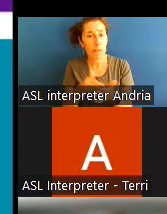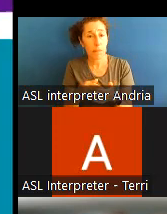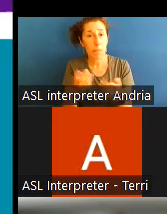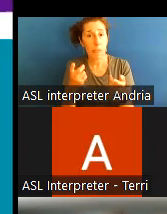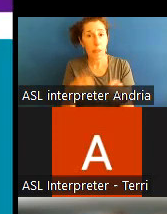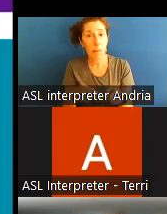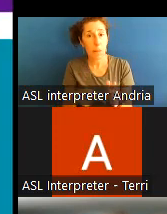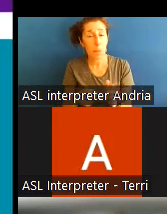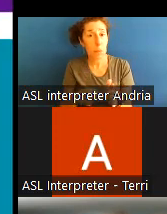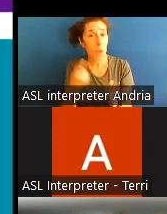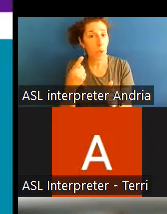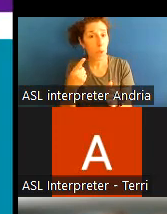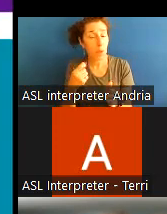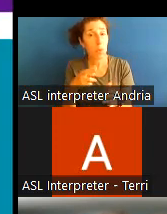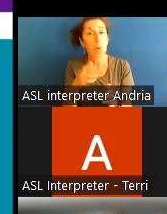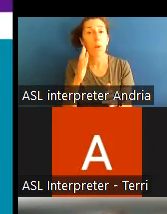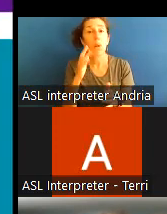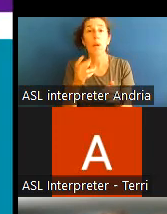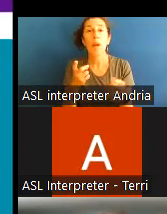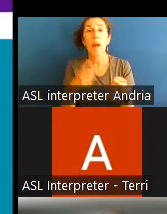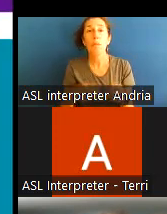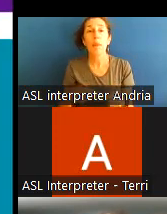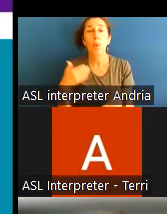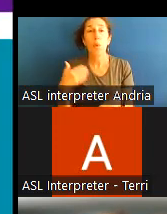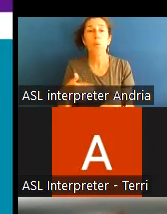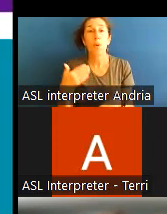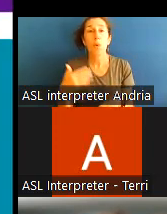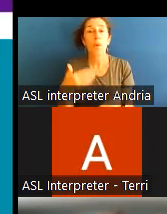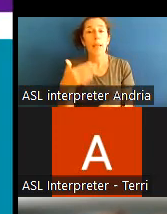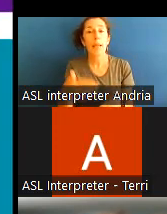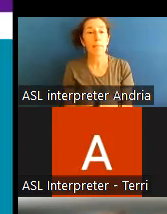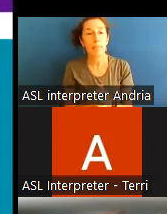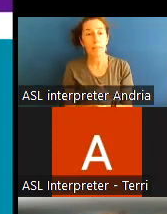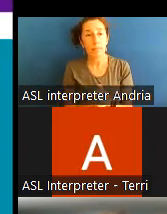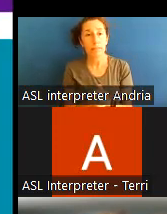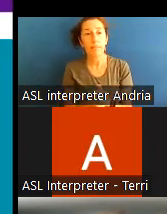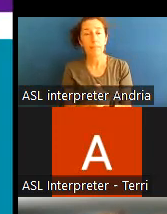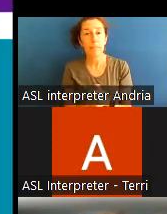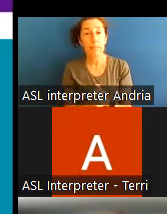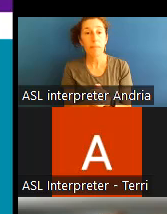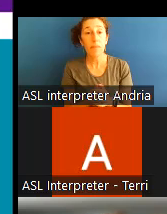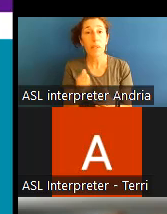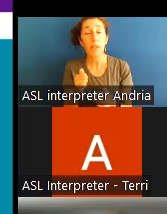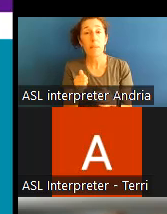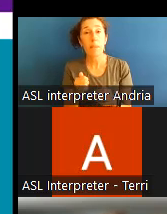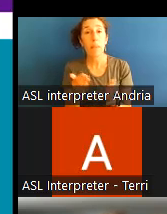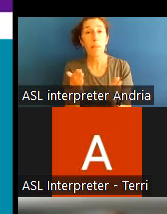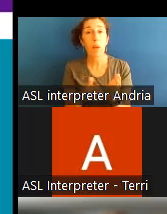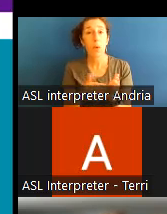it something that is occurring over and over again? Are there patterns you notice?